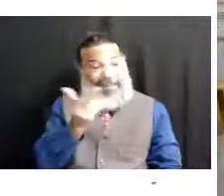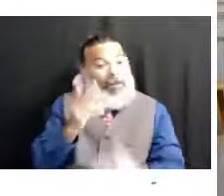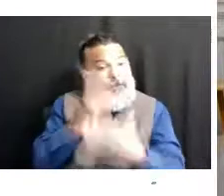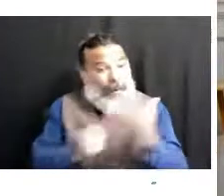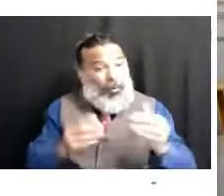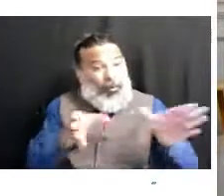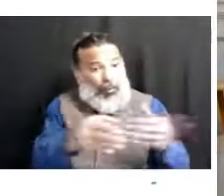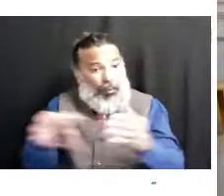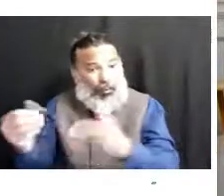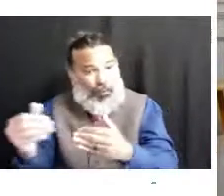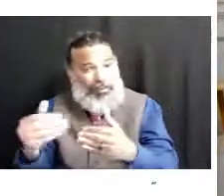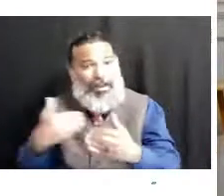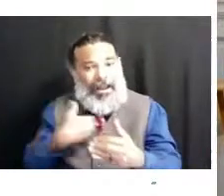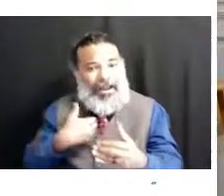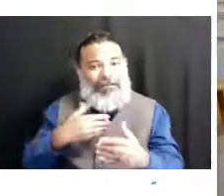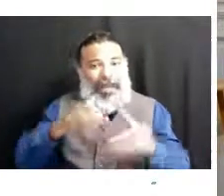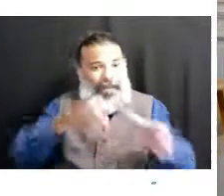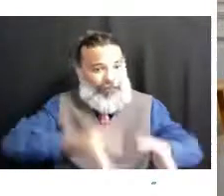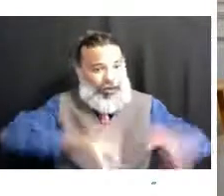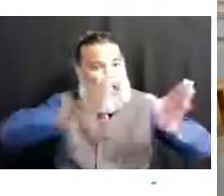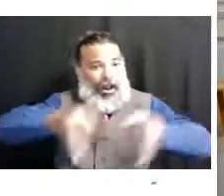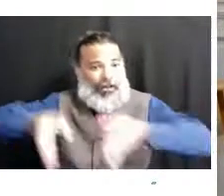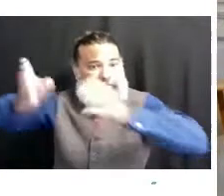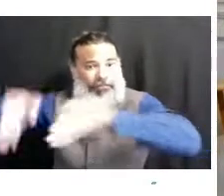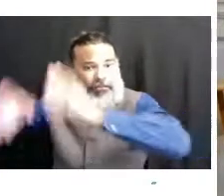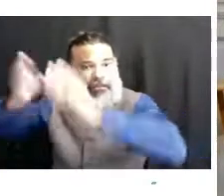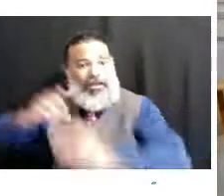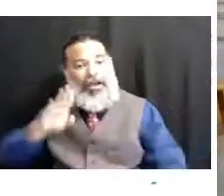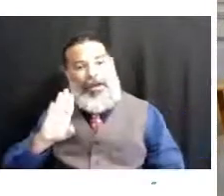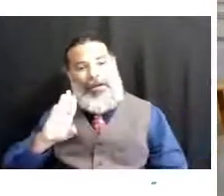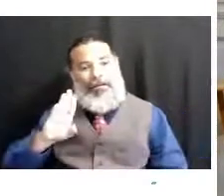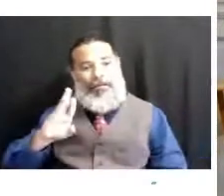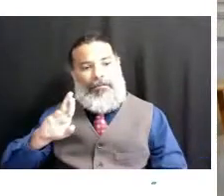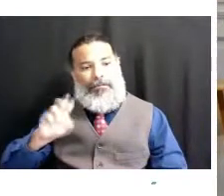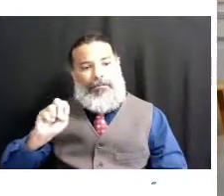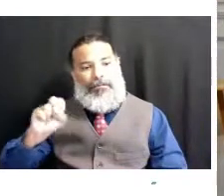rooms have columns of breccia.